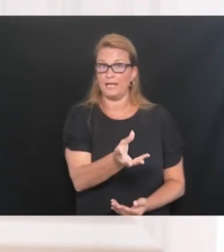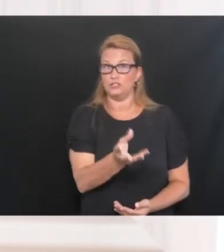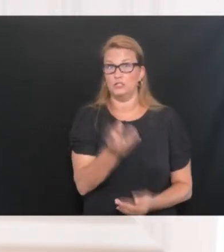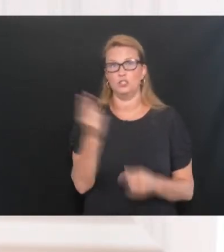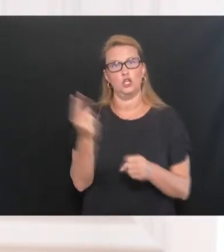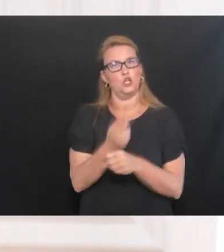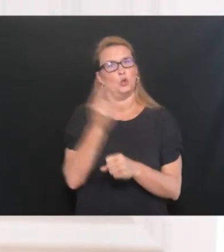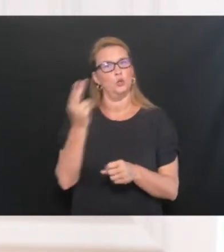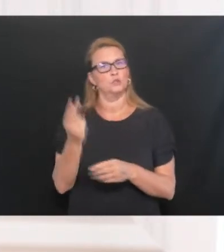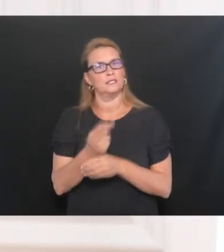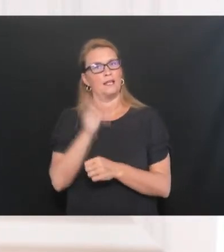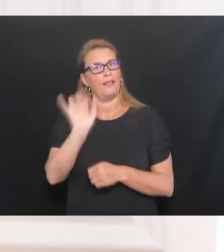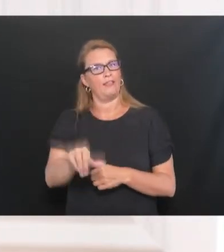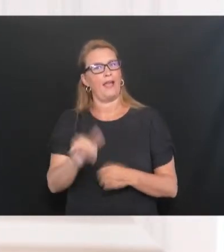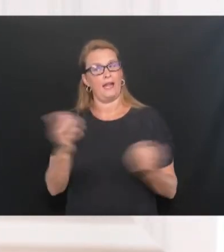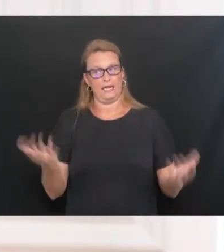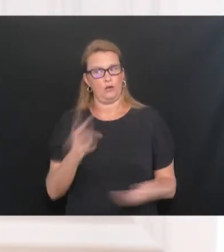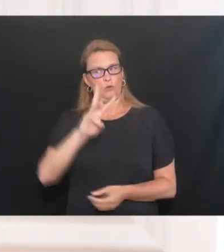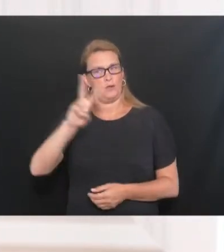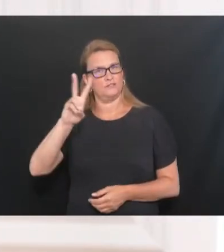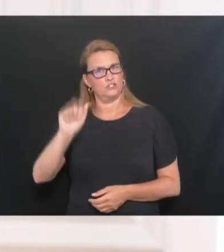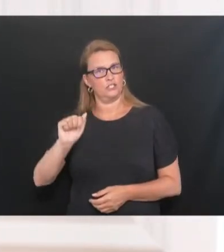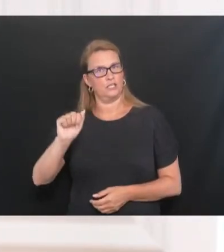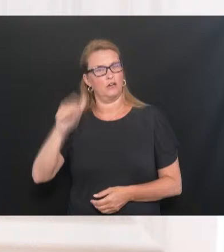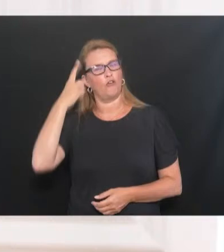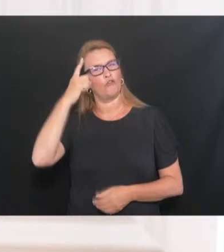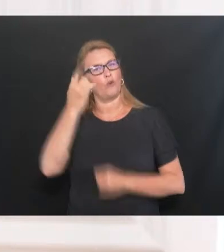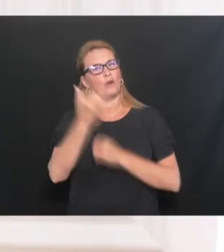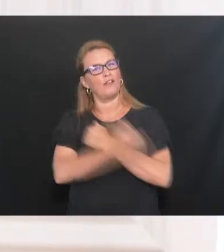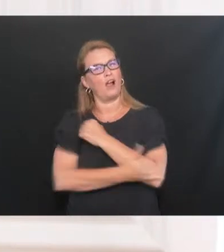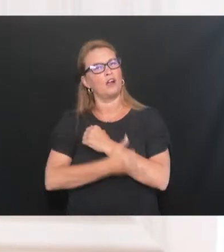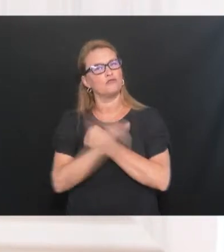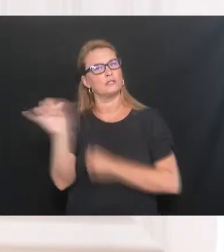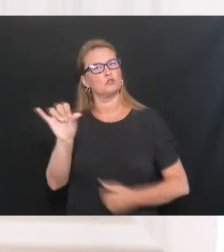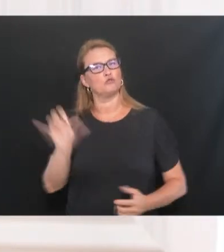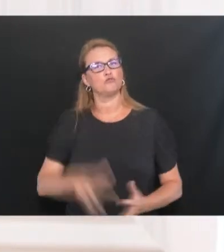just for us in West Virginia, but for our entire country.